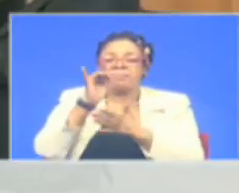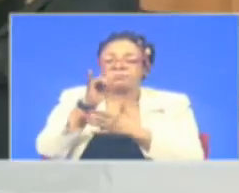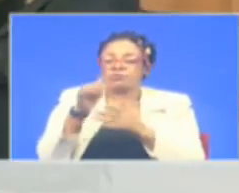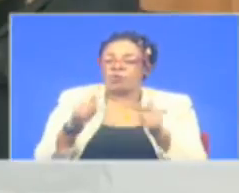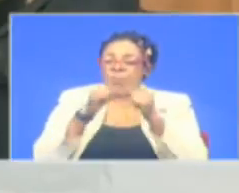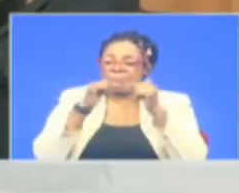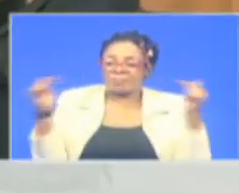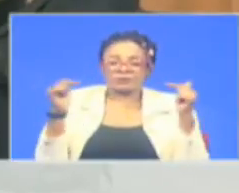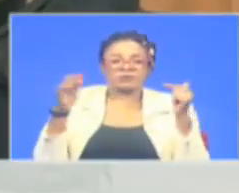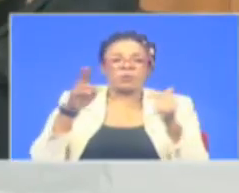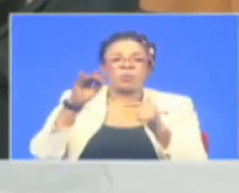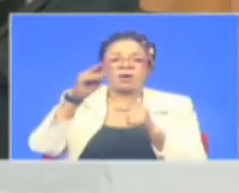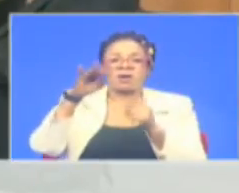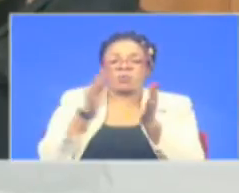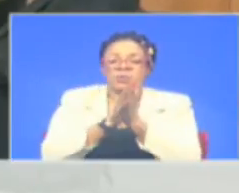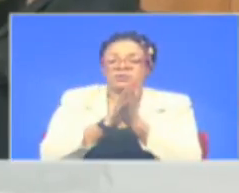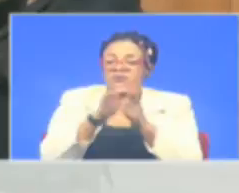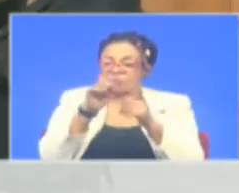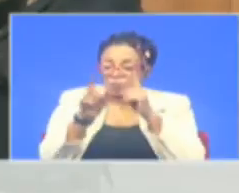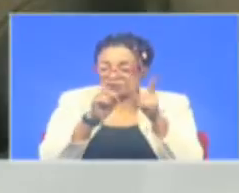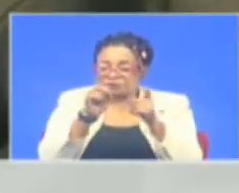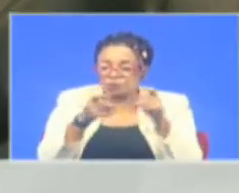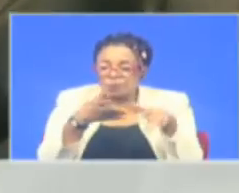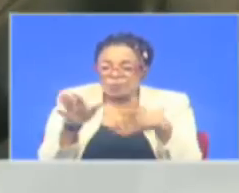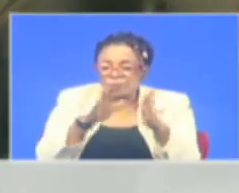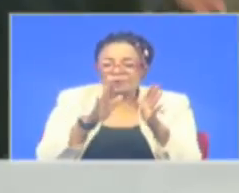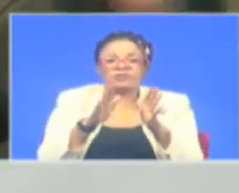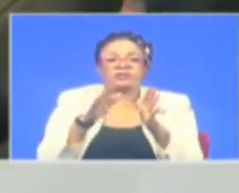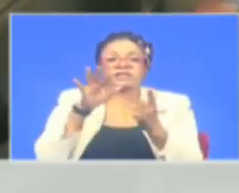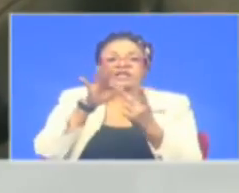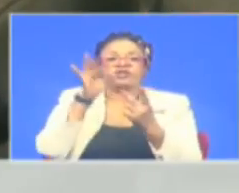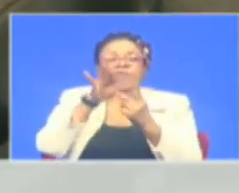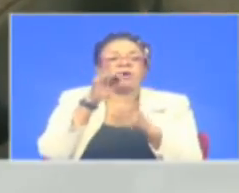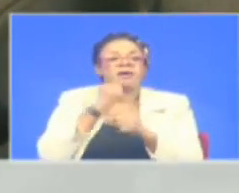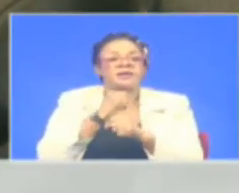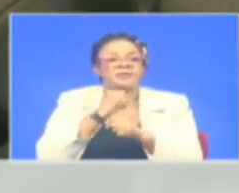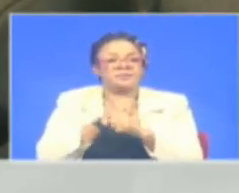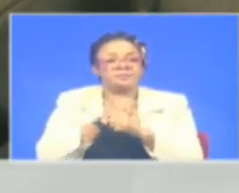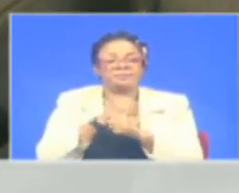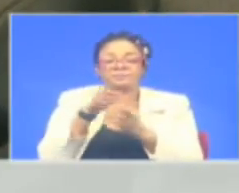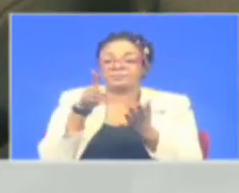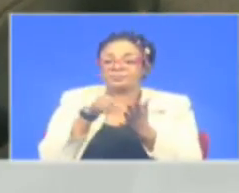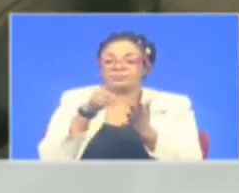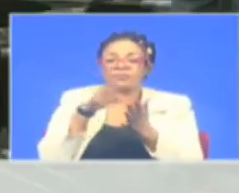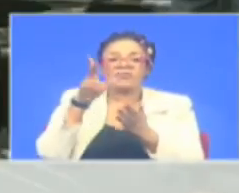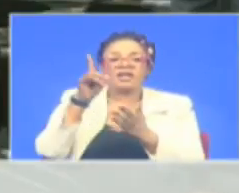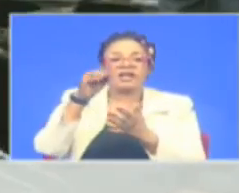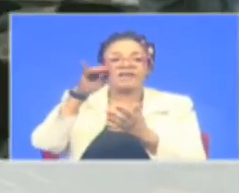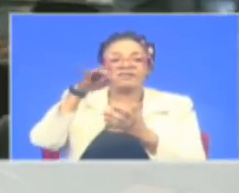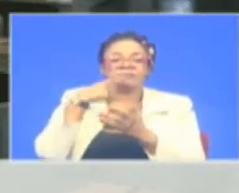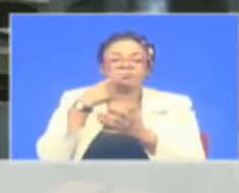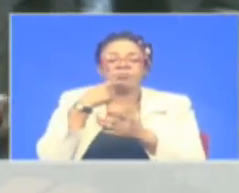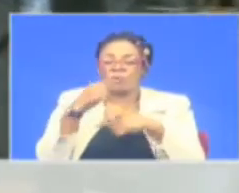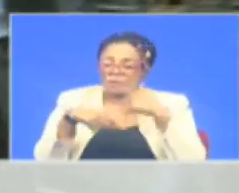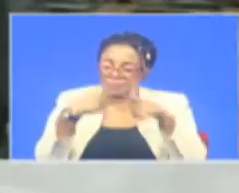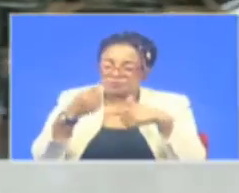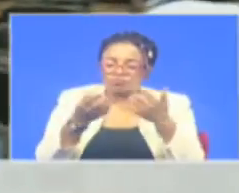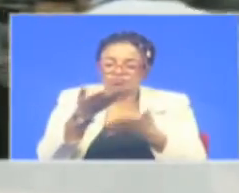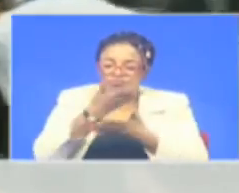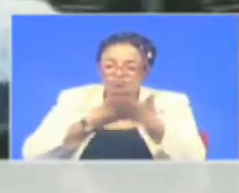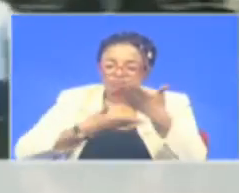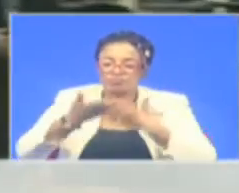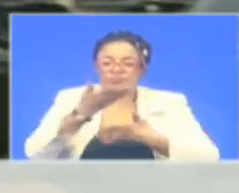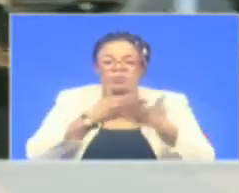of Iweala with questions over the manner in which the selection was conducted. Dr. David Walker says he will continue engaging the delegation on the